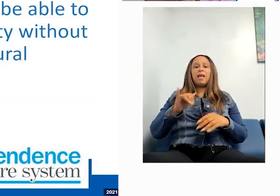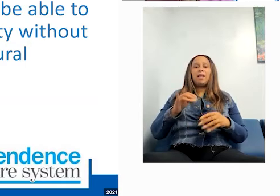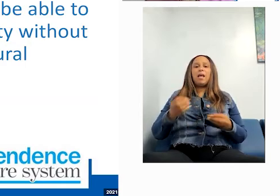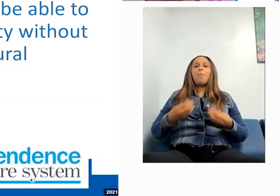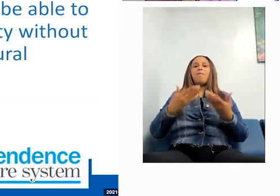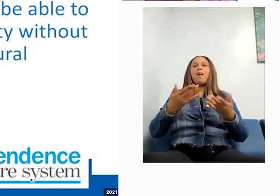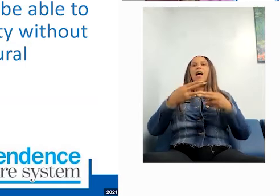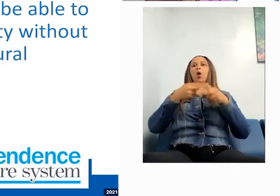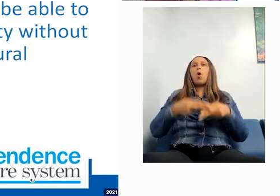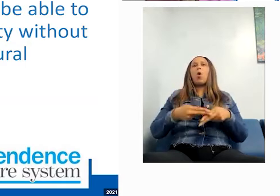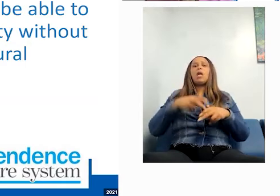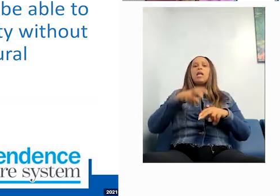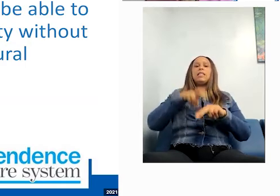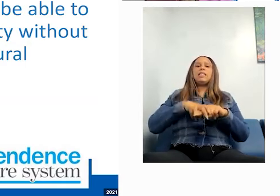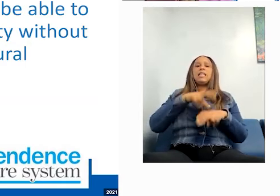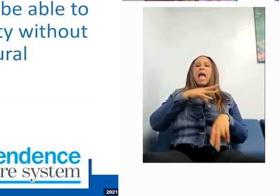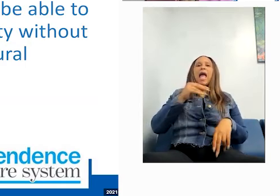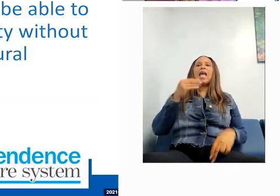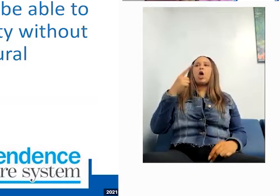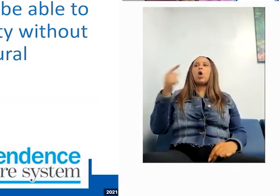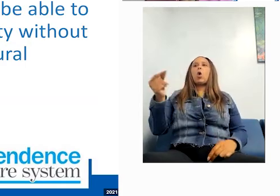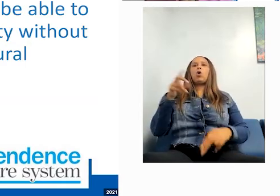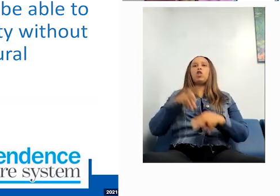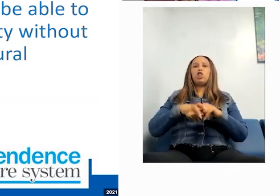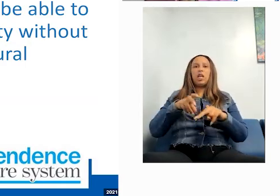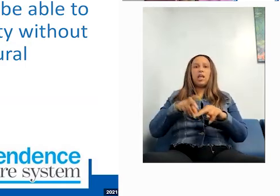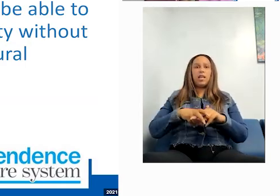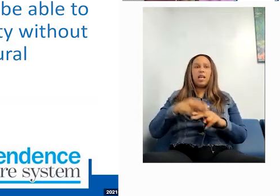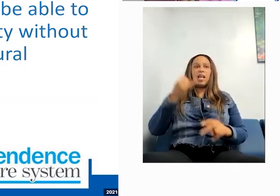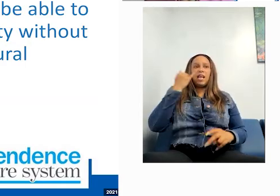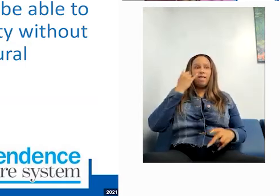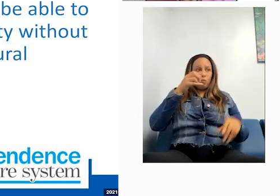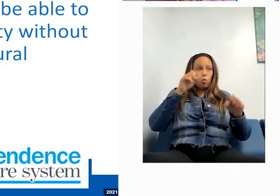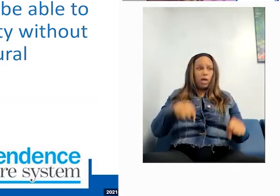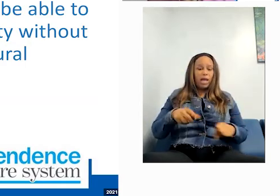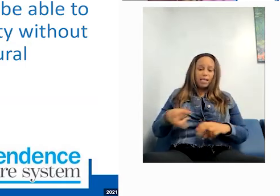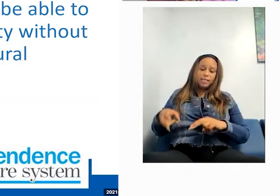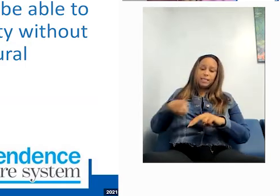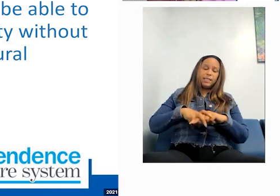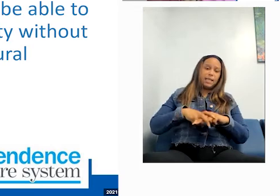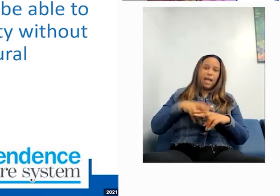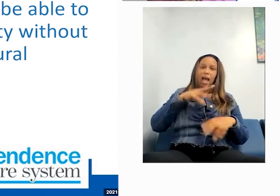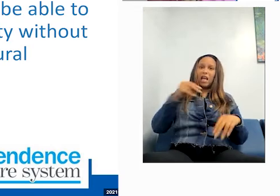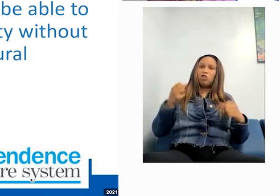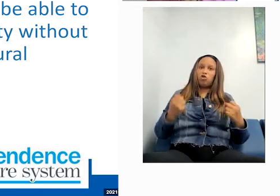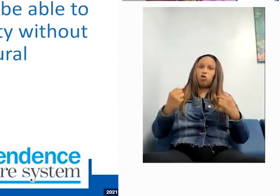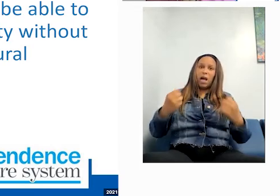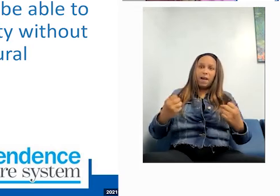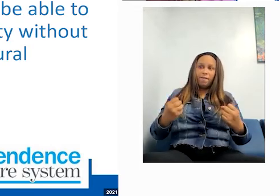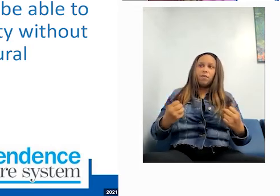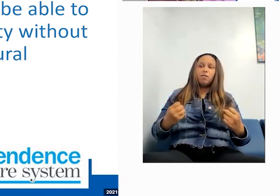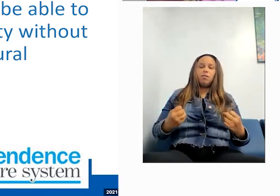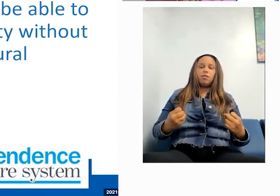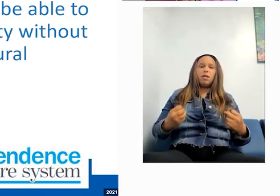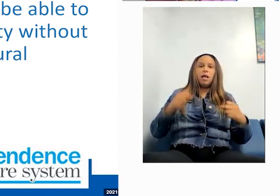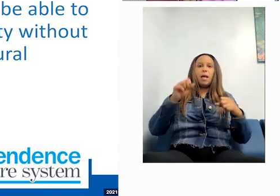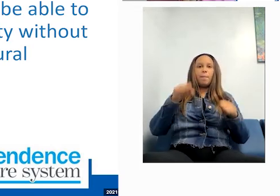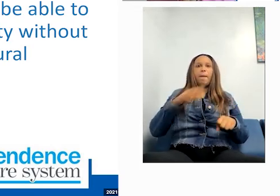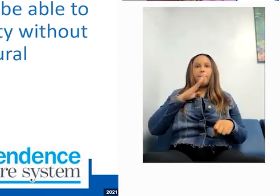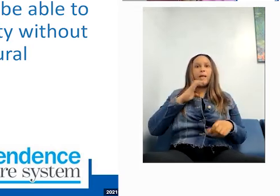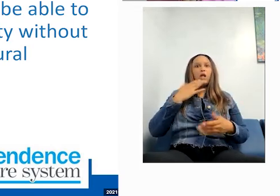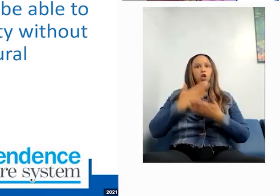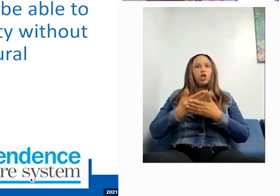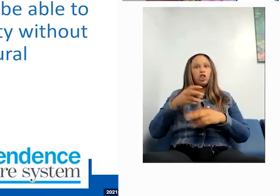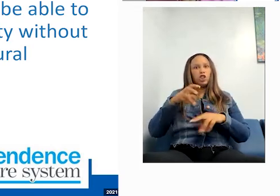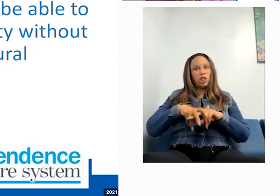chairs. If you can sit in it and drive it, it might be a perfectly fine chair. But if